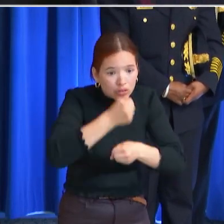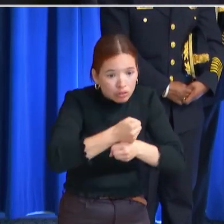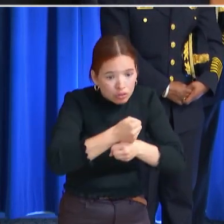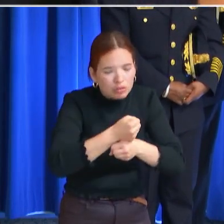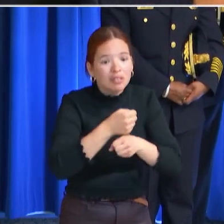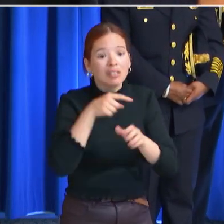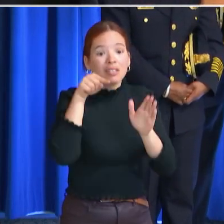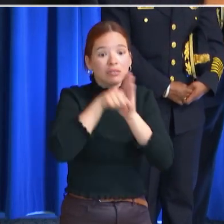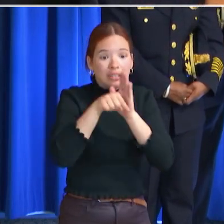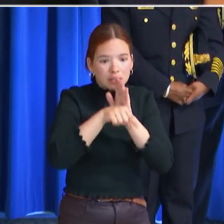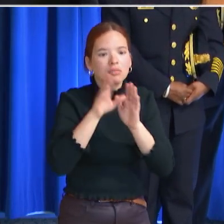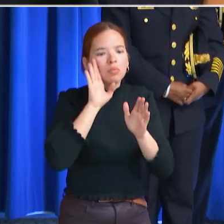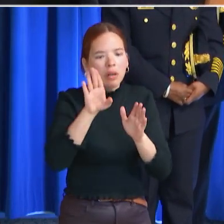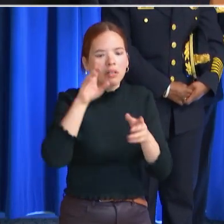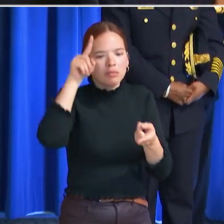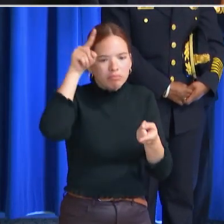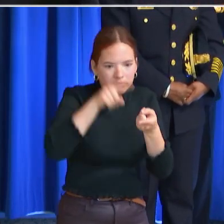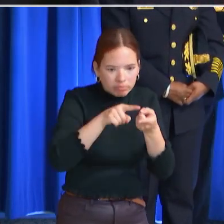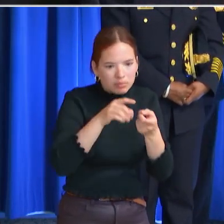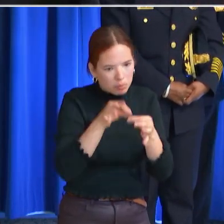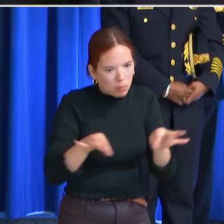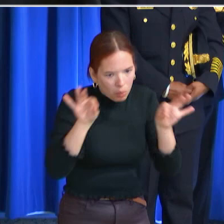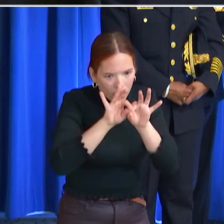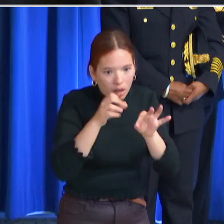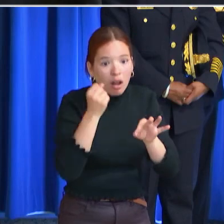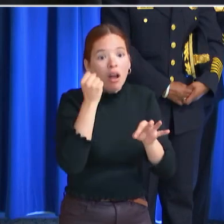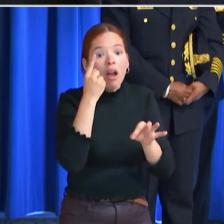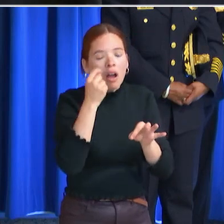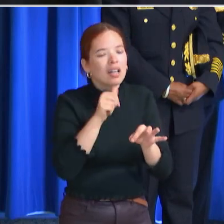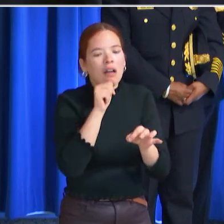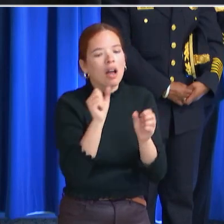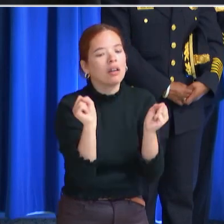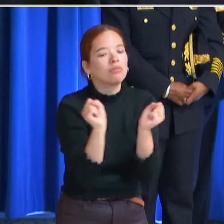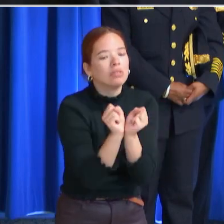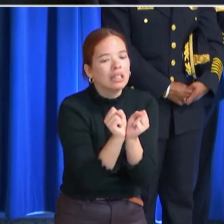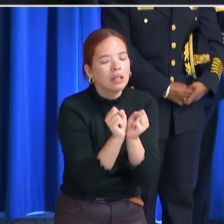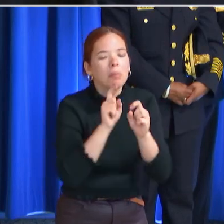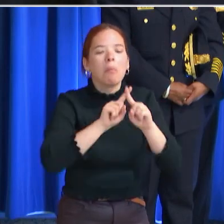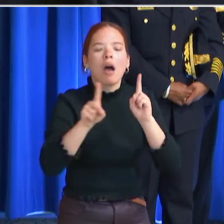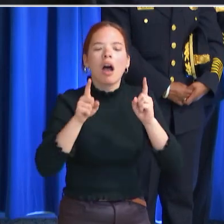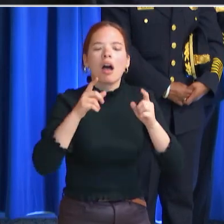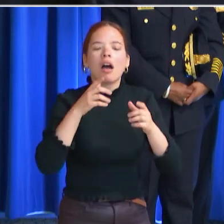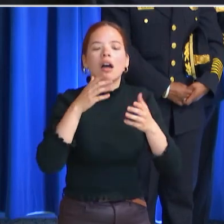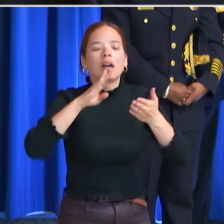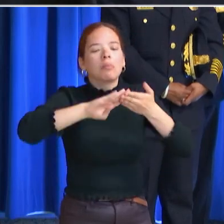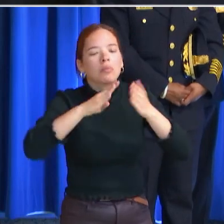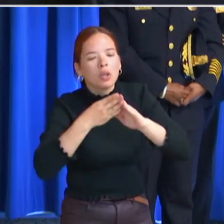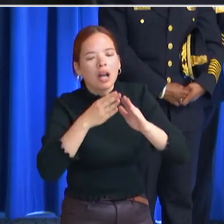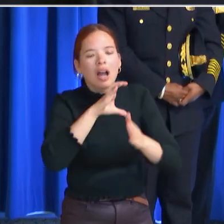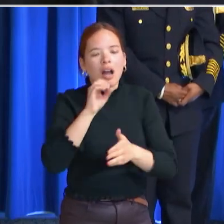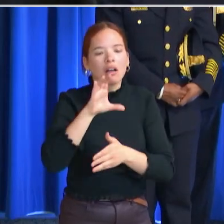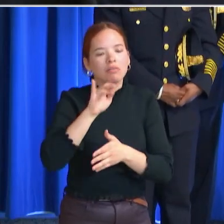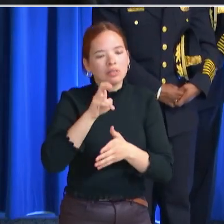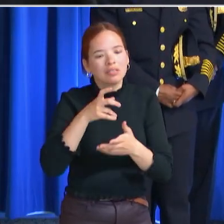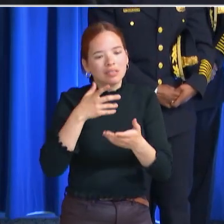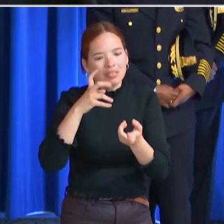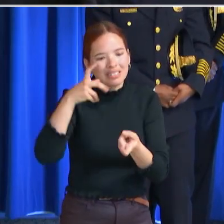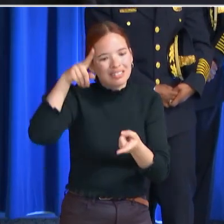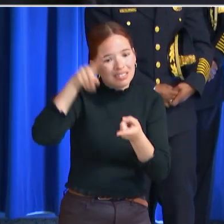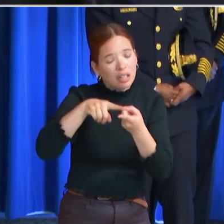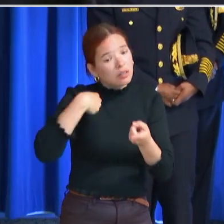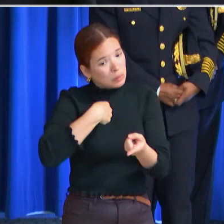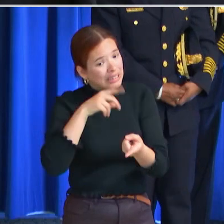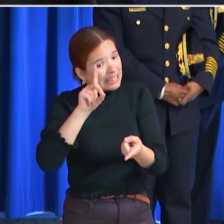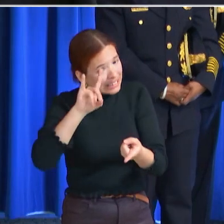strategy that was focused on not arrest, focused really on community and reducing crime. And they did that in those areas. And then after that, the